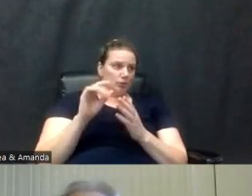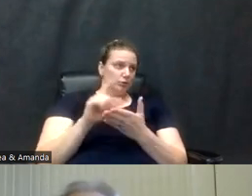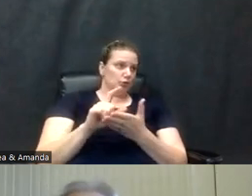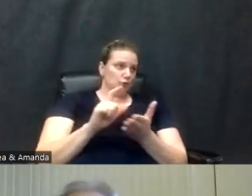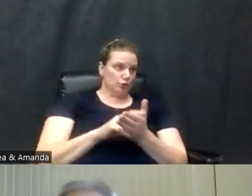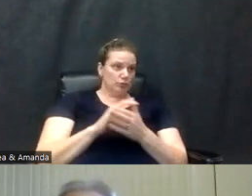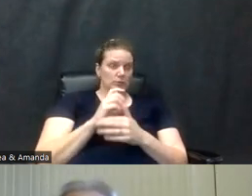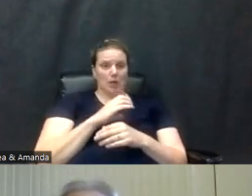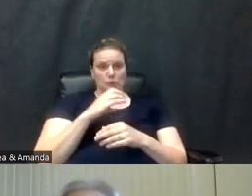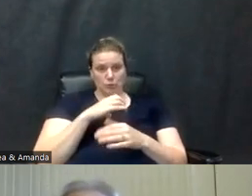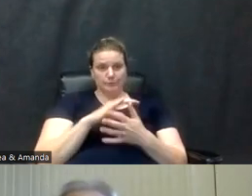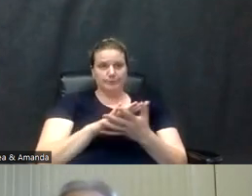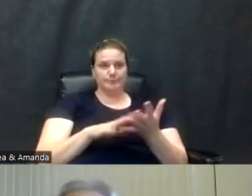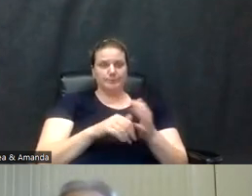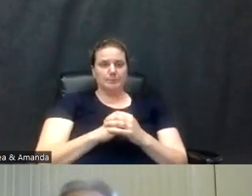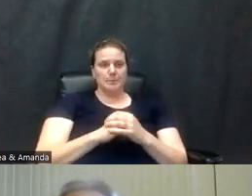called.